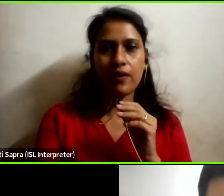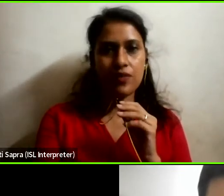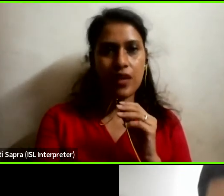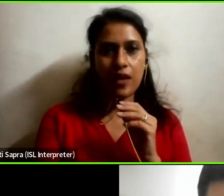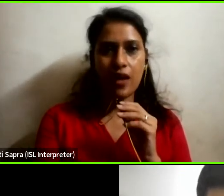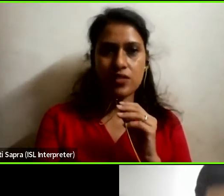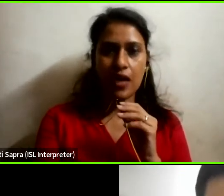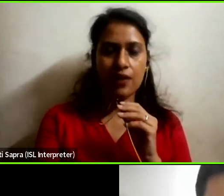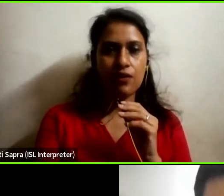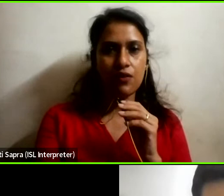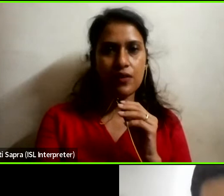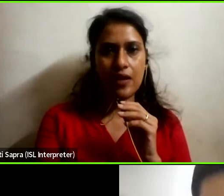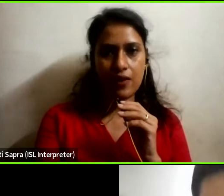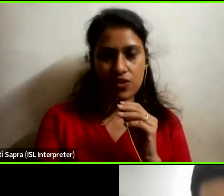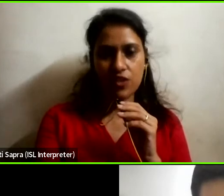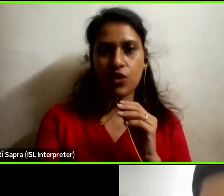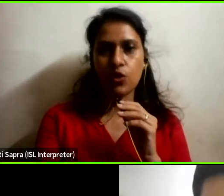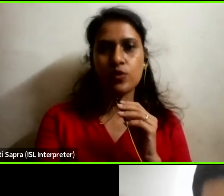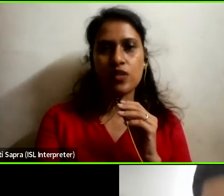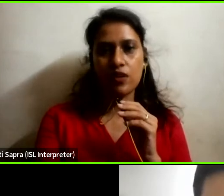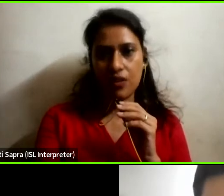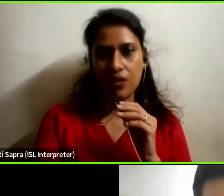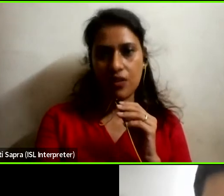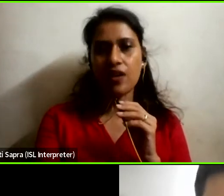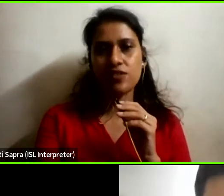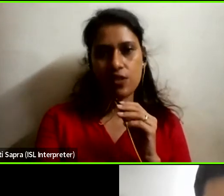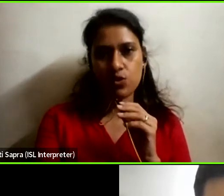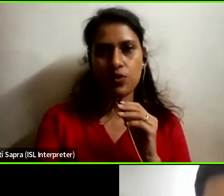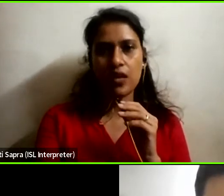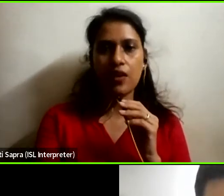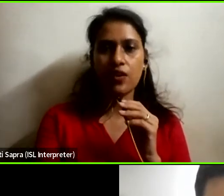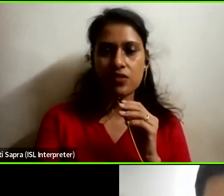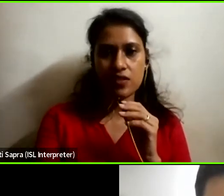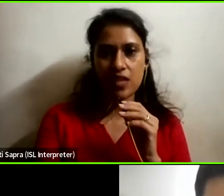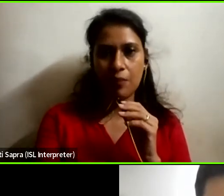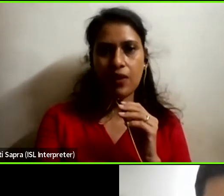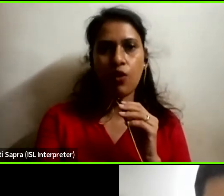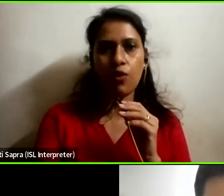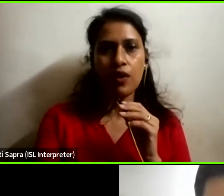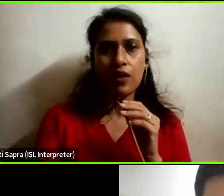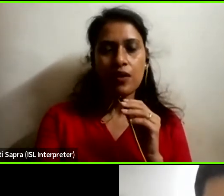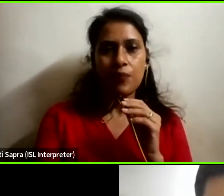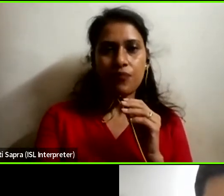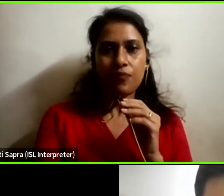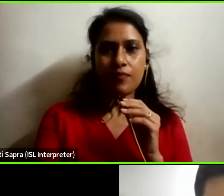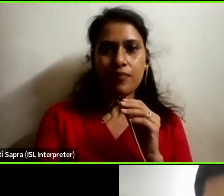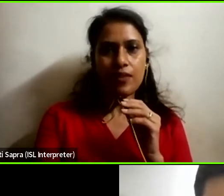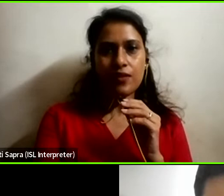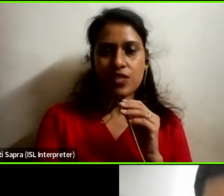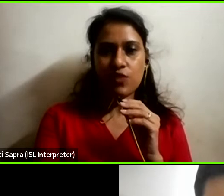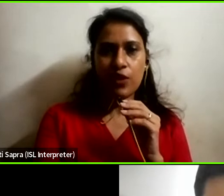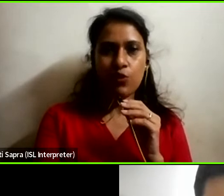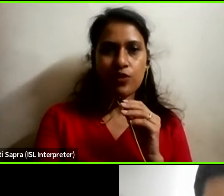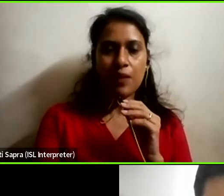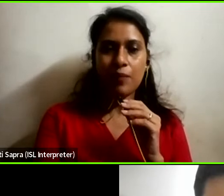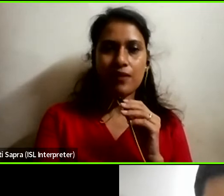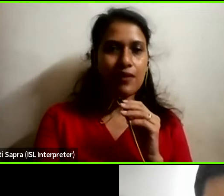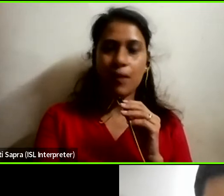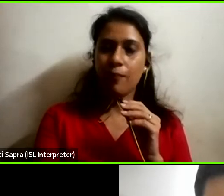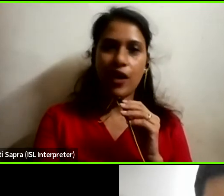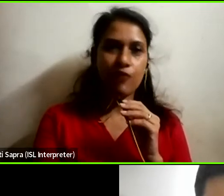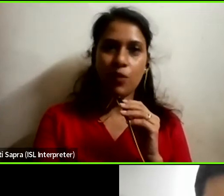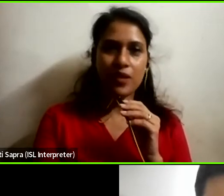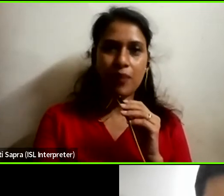very well. They are start telecasting the news in evening hours also. They increase the timing now. That's a very good thing.